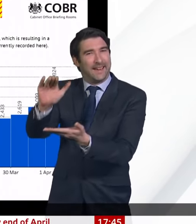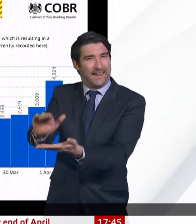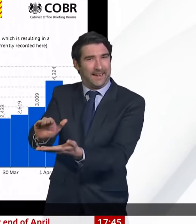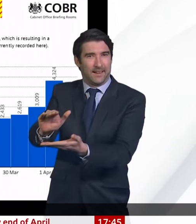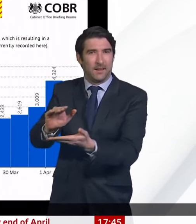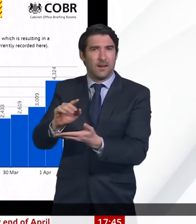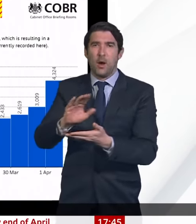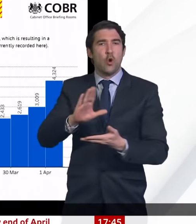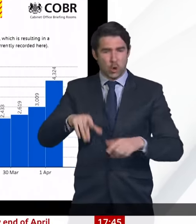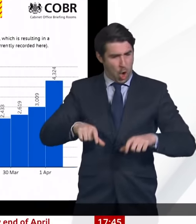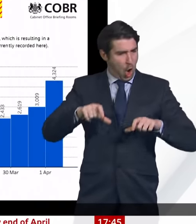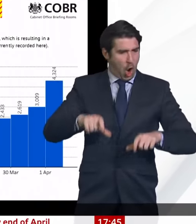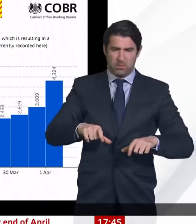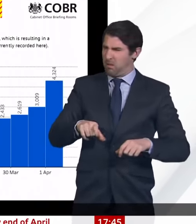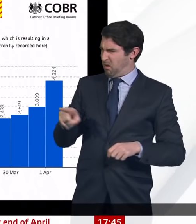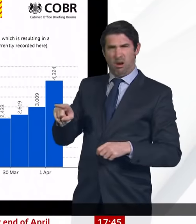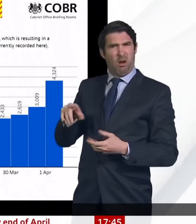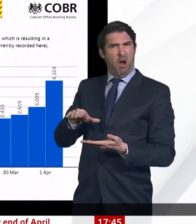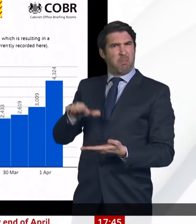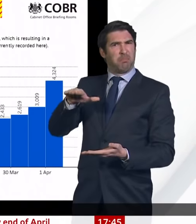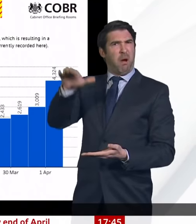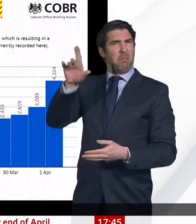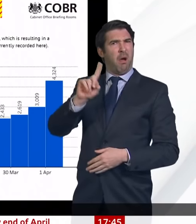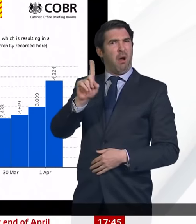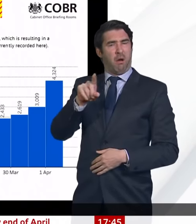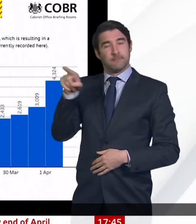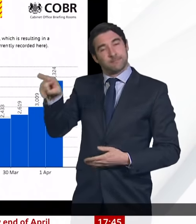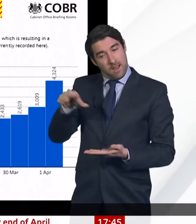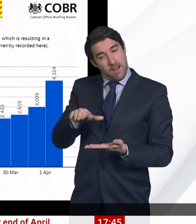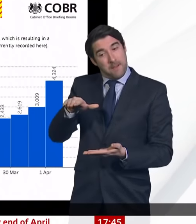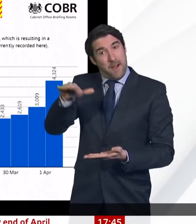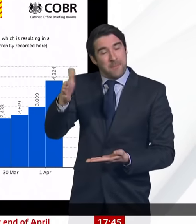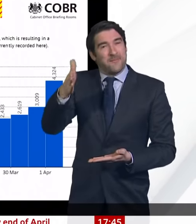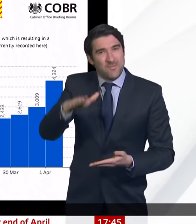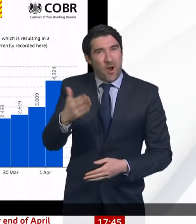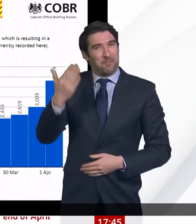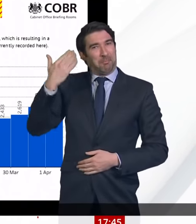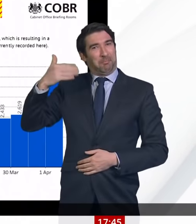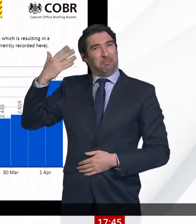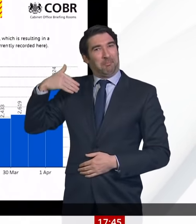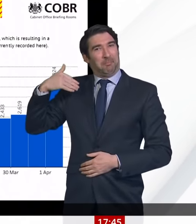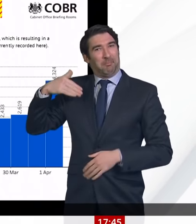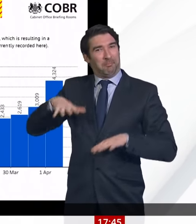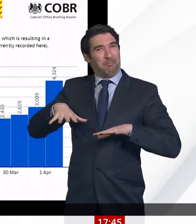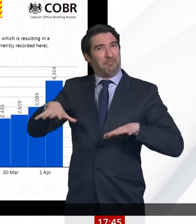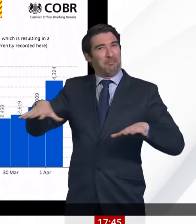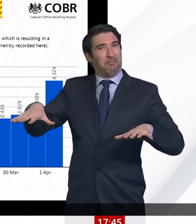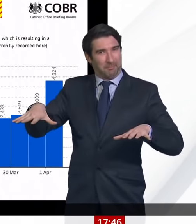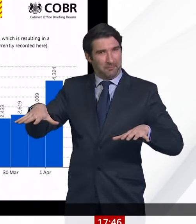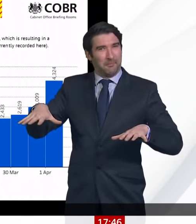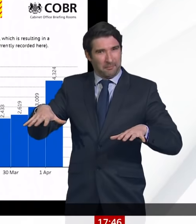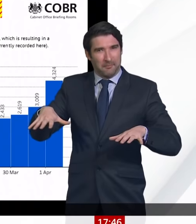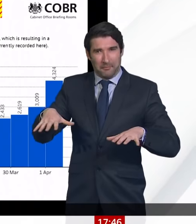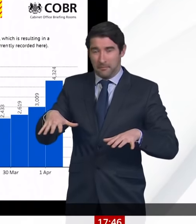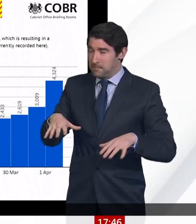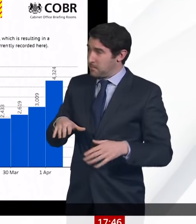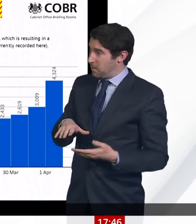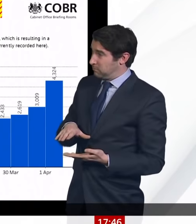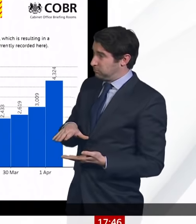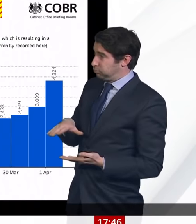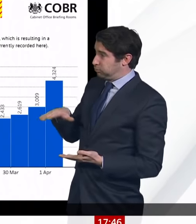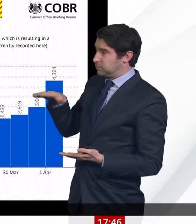And so you can see that we are still seeing an increase in infections, although I think it's important to say, as I've said before, not to take